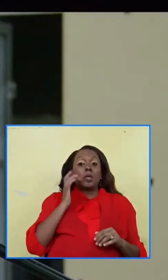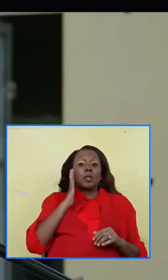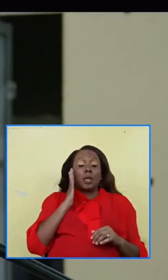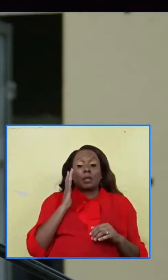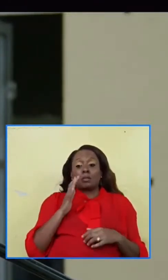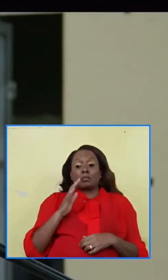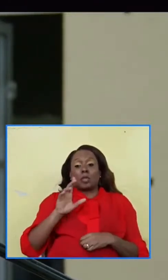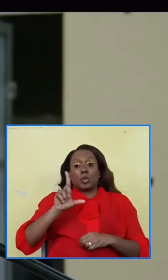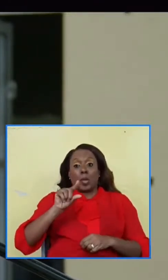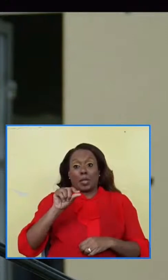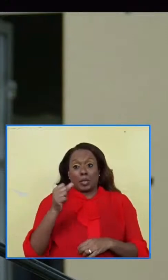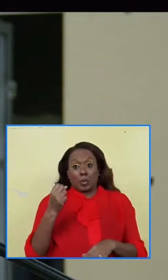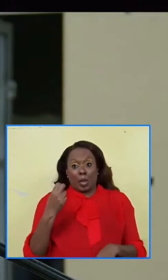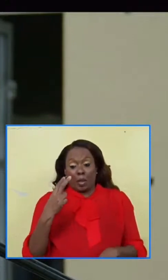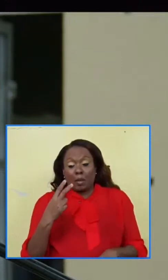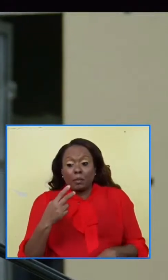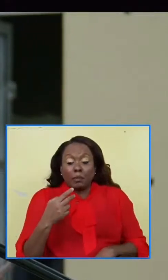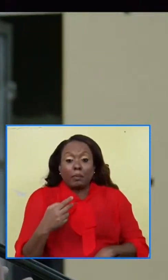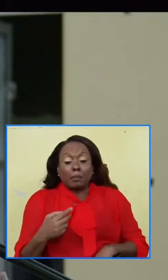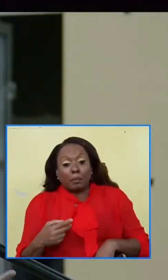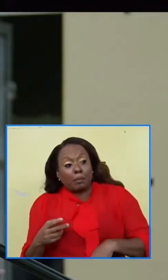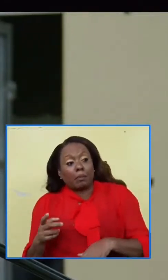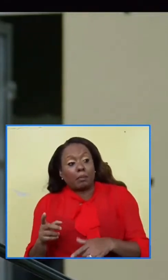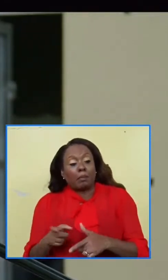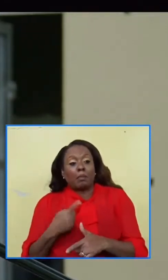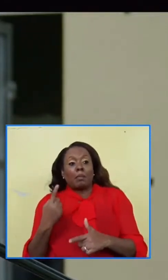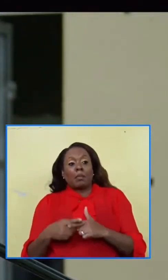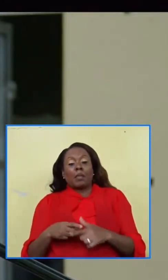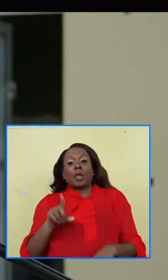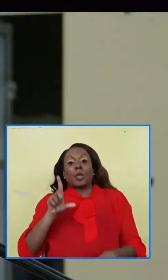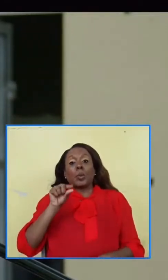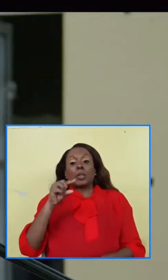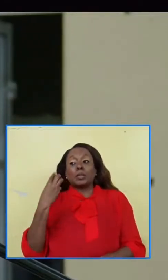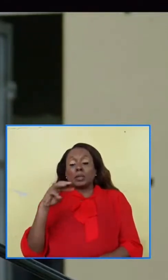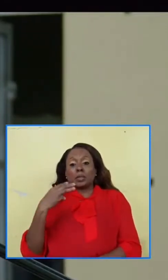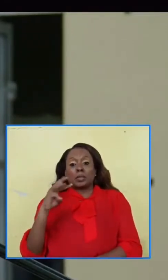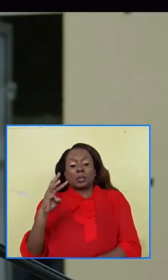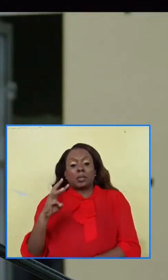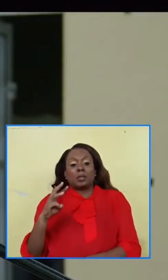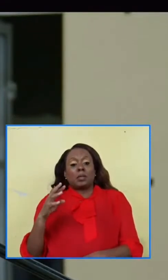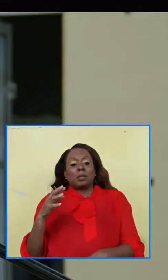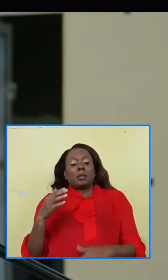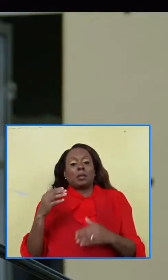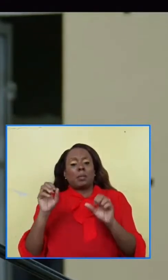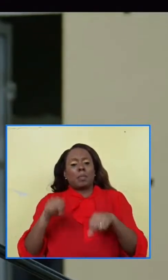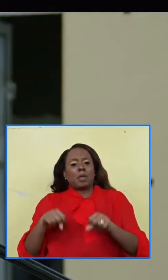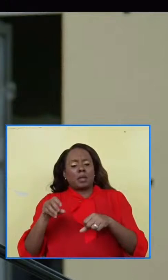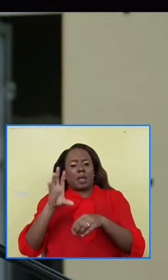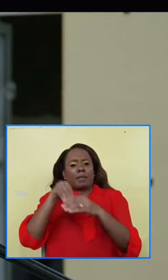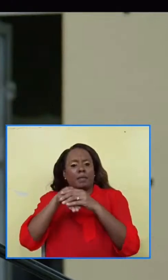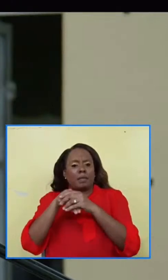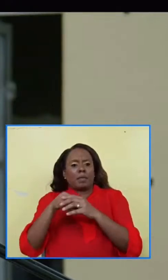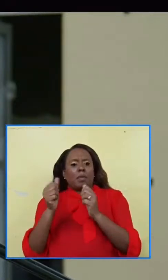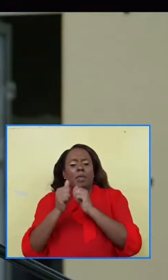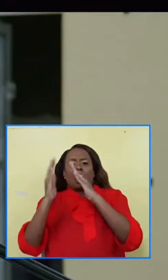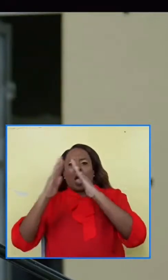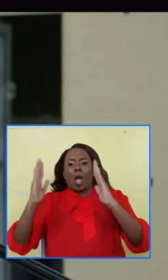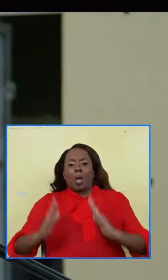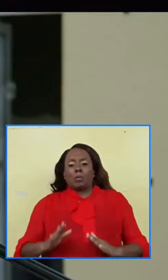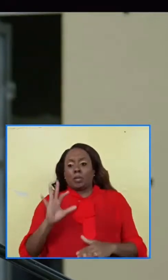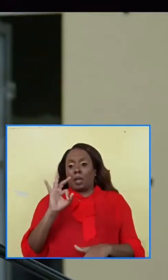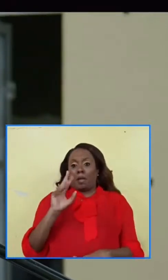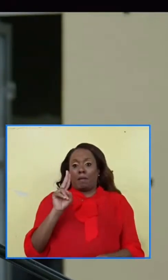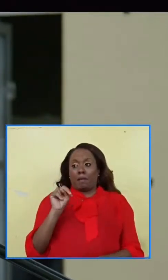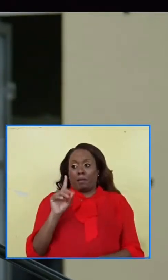around 2016, there was a potential investment in a housing fund. And I think one of the concerns that a lot of